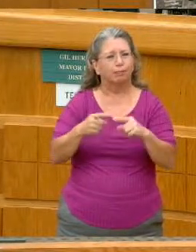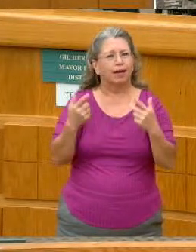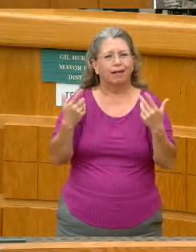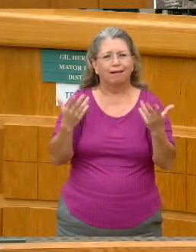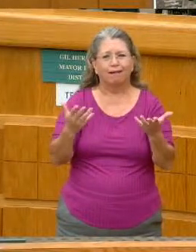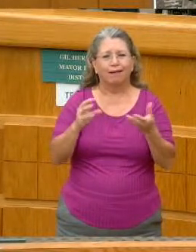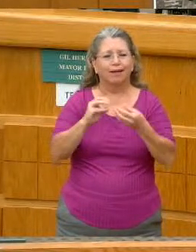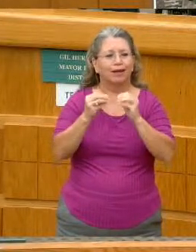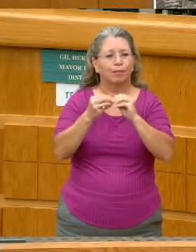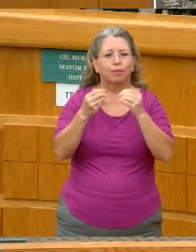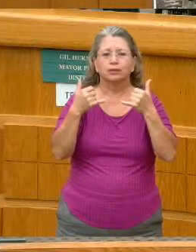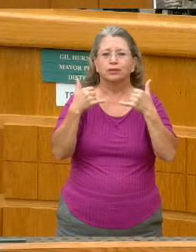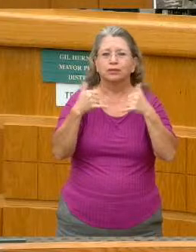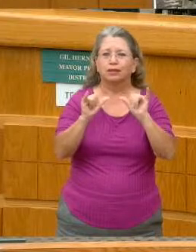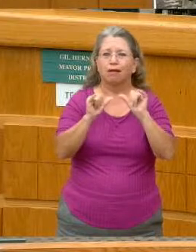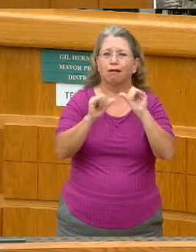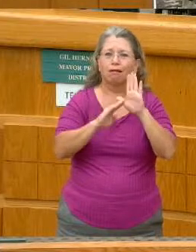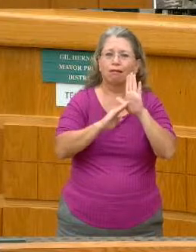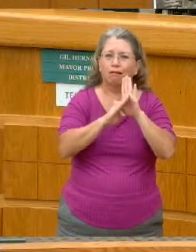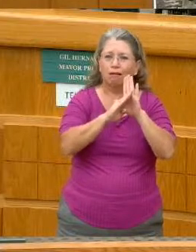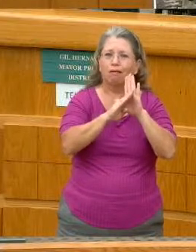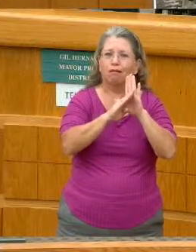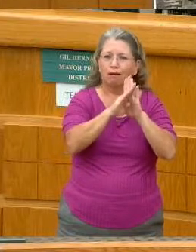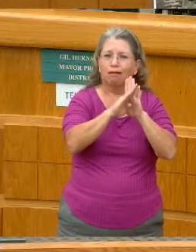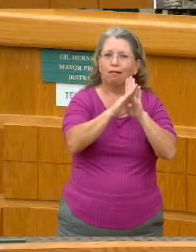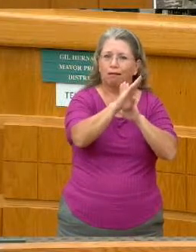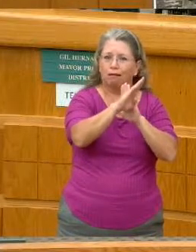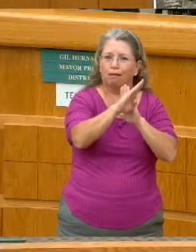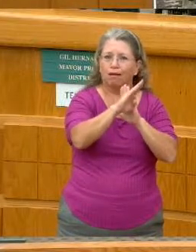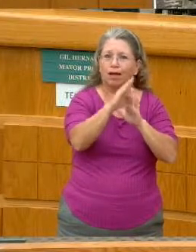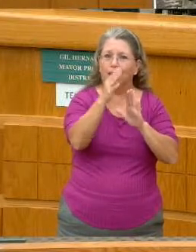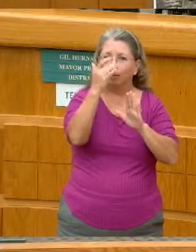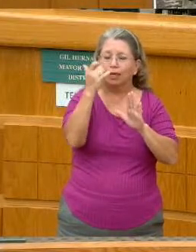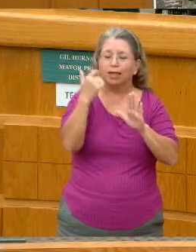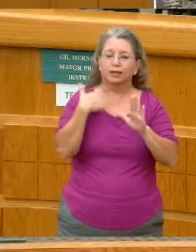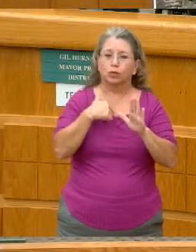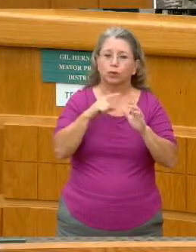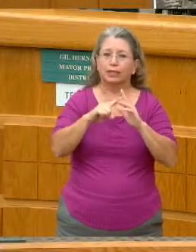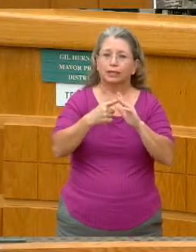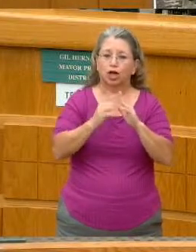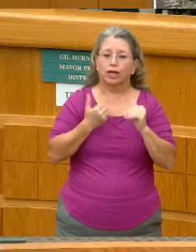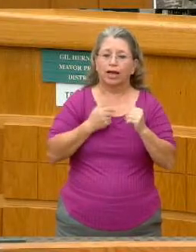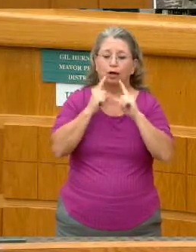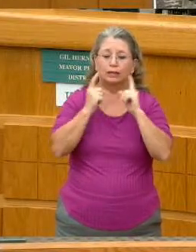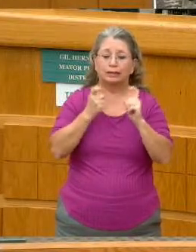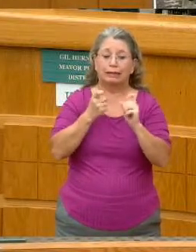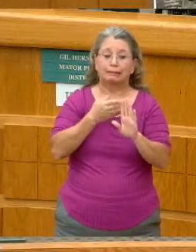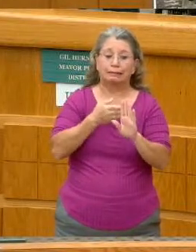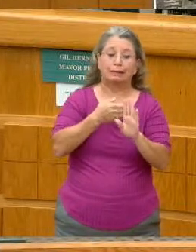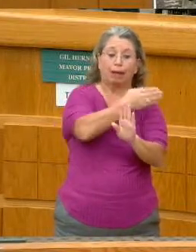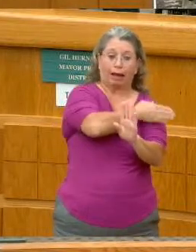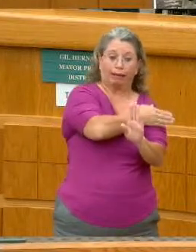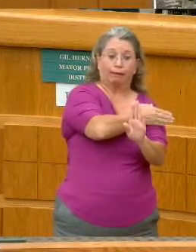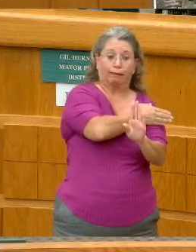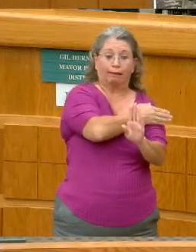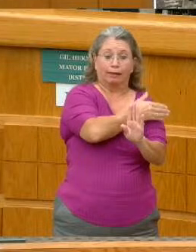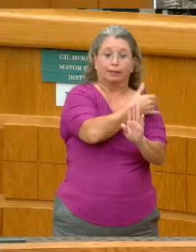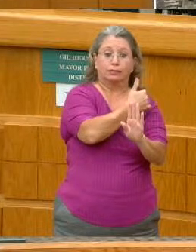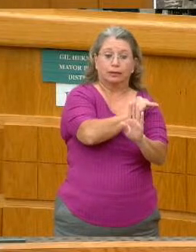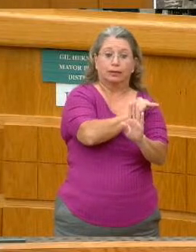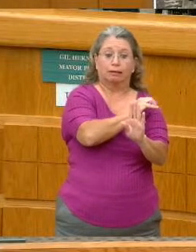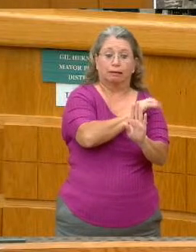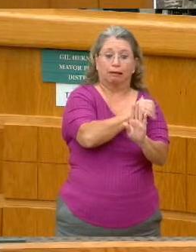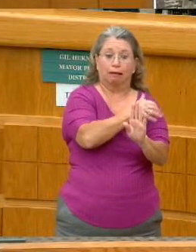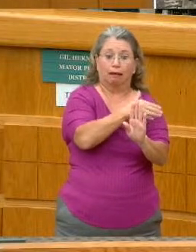climbing because we had started our sins, if you will, from the weeks before. And we needed